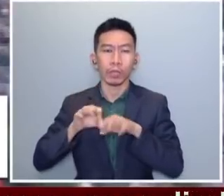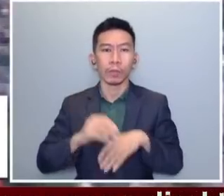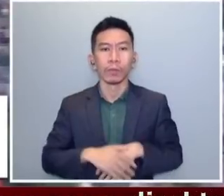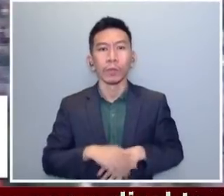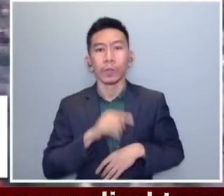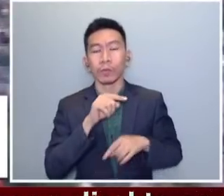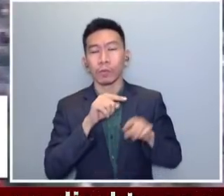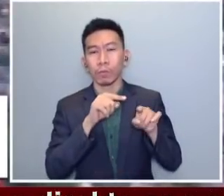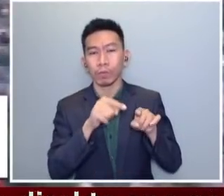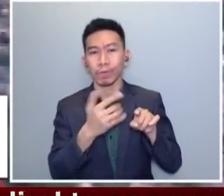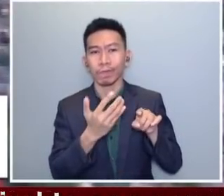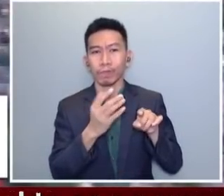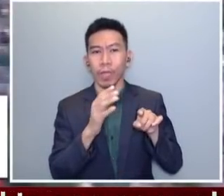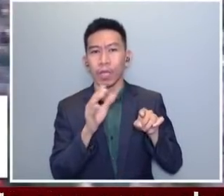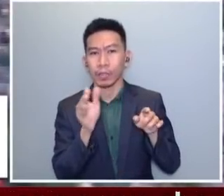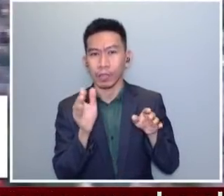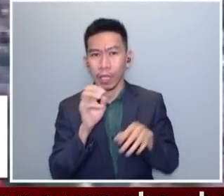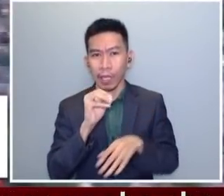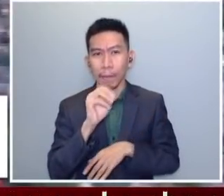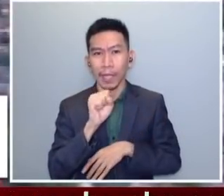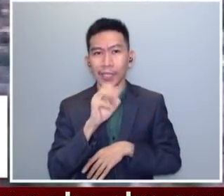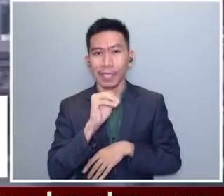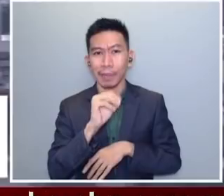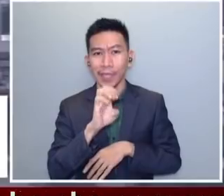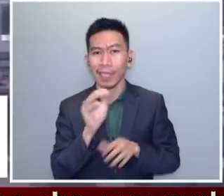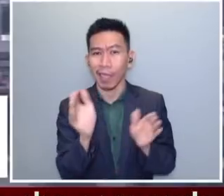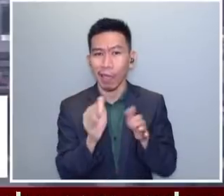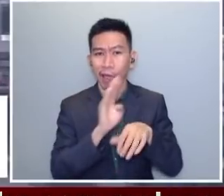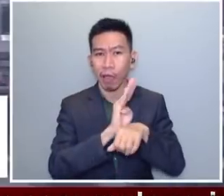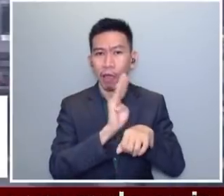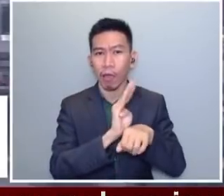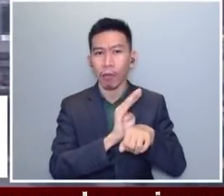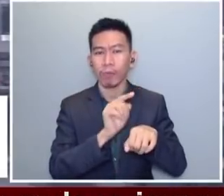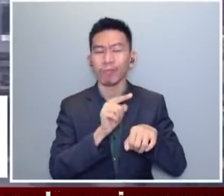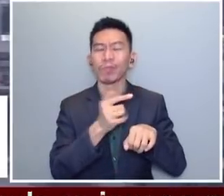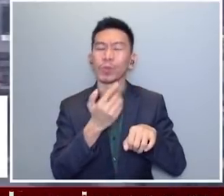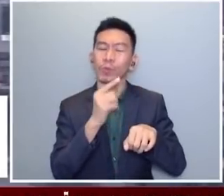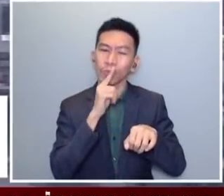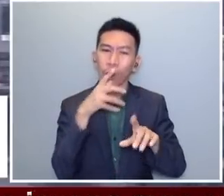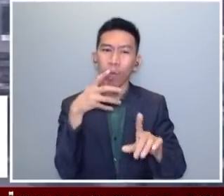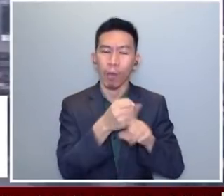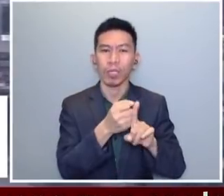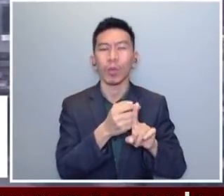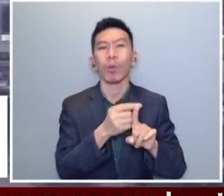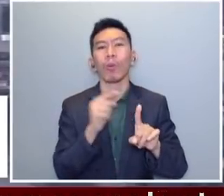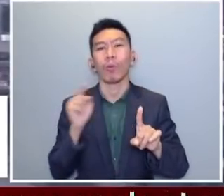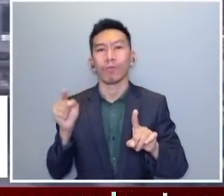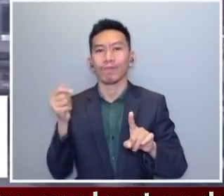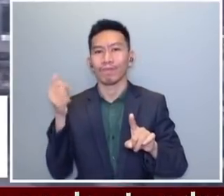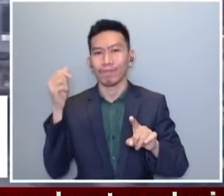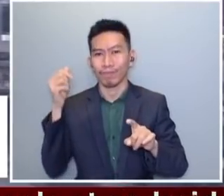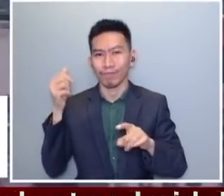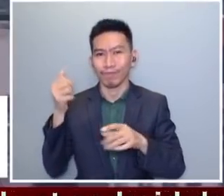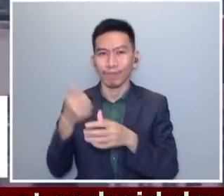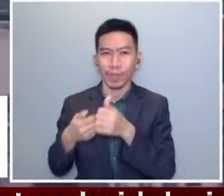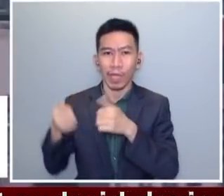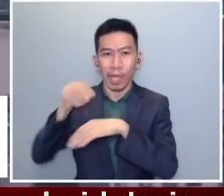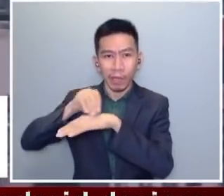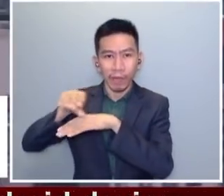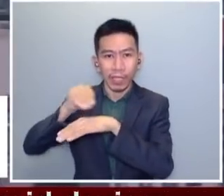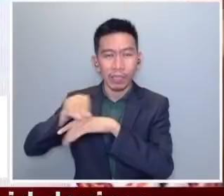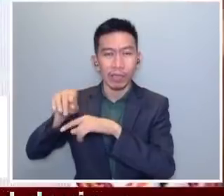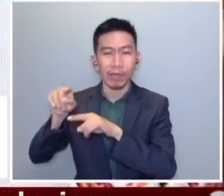and medium enterprises, kaya di na pumalagpa si Presidential Advisor on SMEs, Joey Concepcion, sa